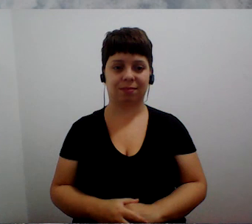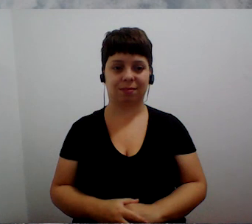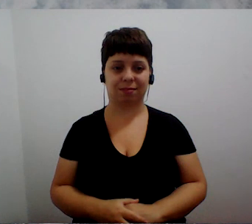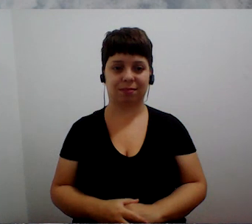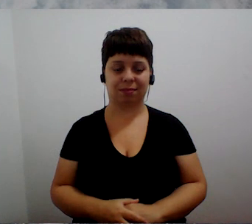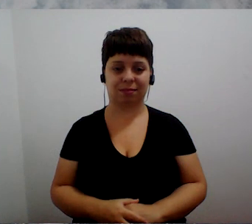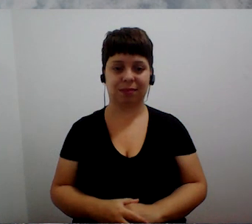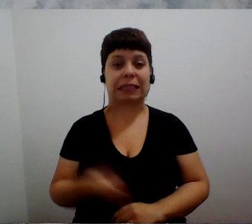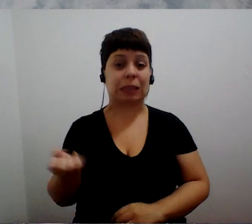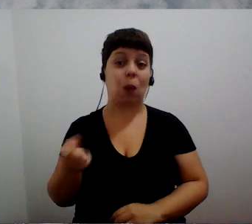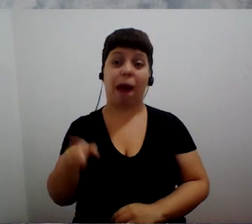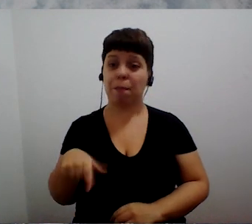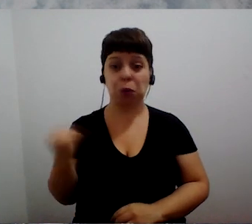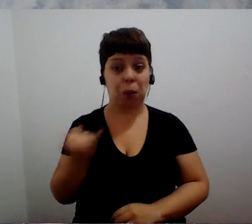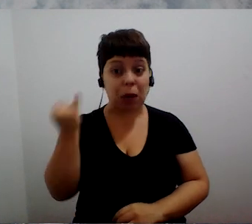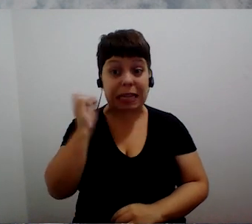and private sector is a